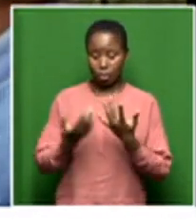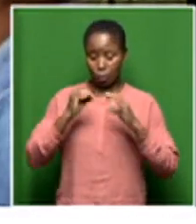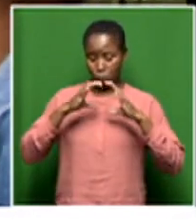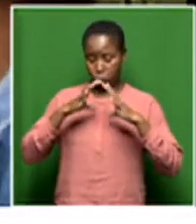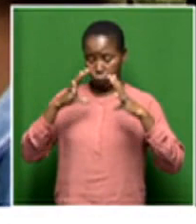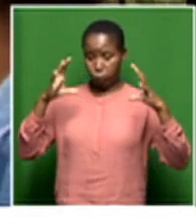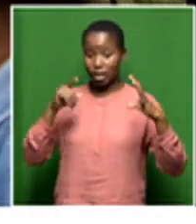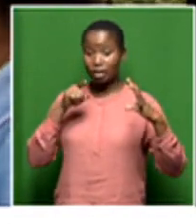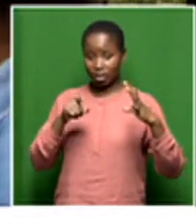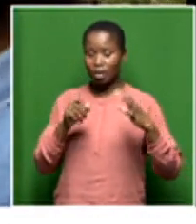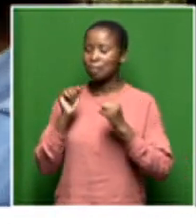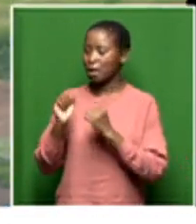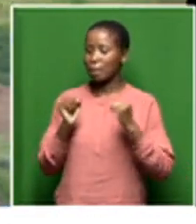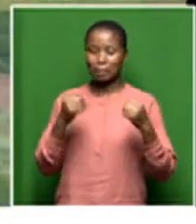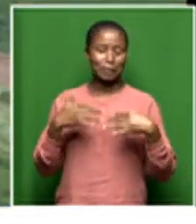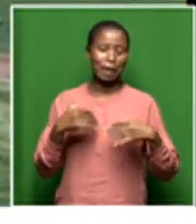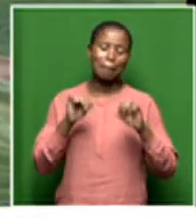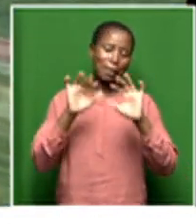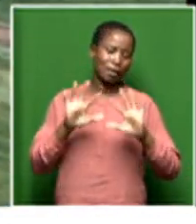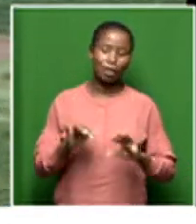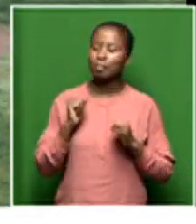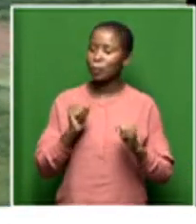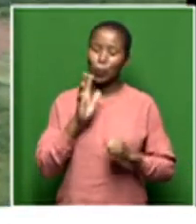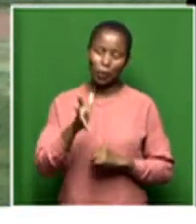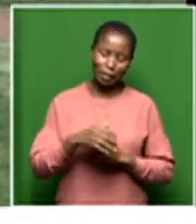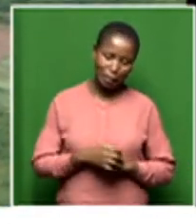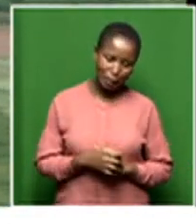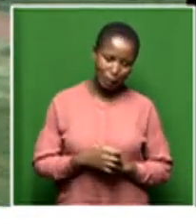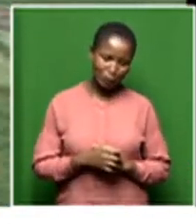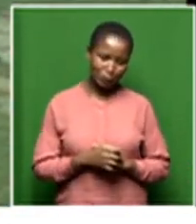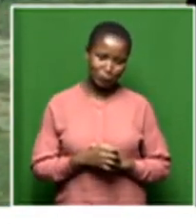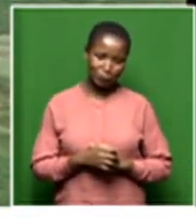forever remain truly amazing. For Morning Live, I am Thapelo Moyo.